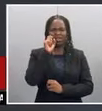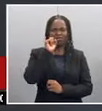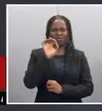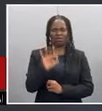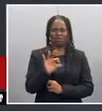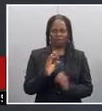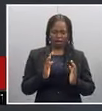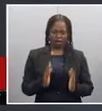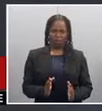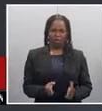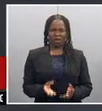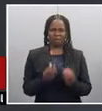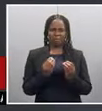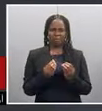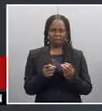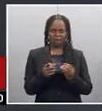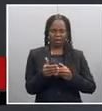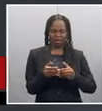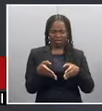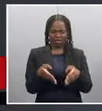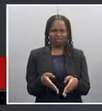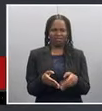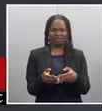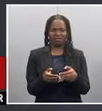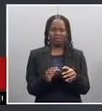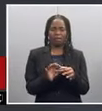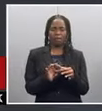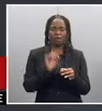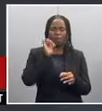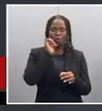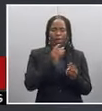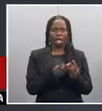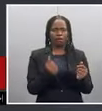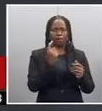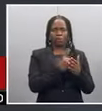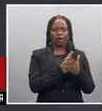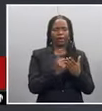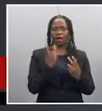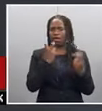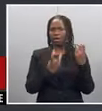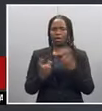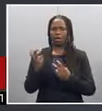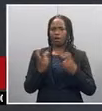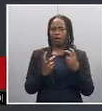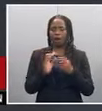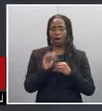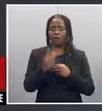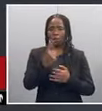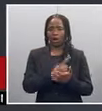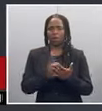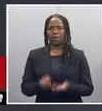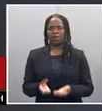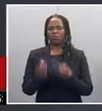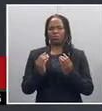body was found in a shallow grave near her home a week after she'd been reported missing. Reporter Leanne Jansen was in court today.